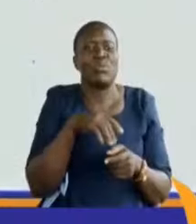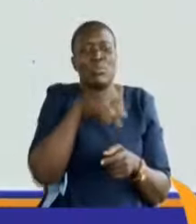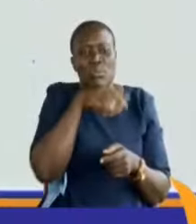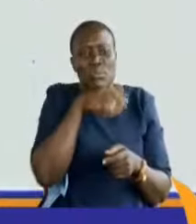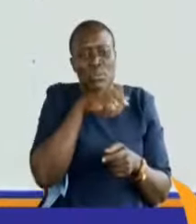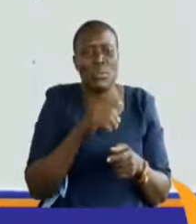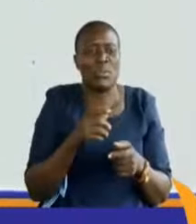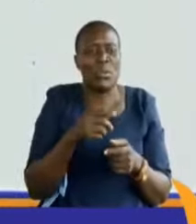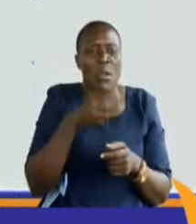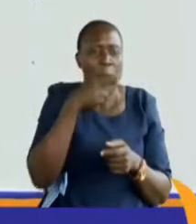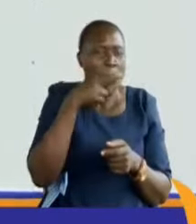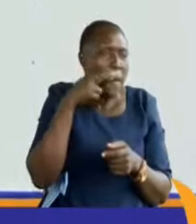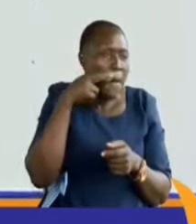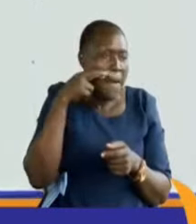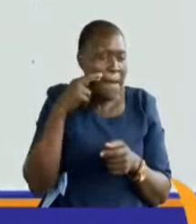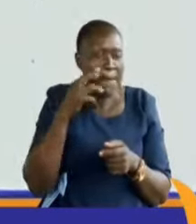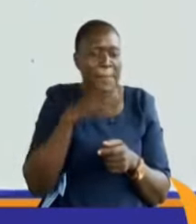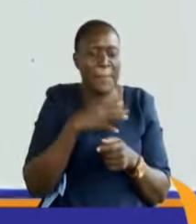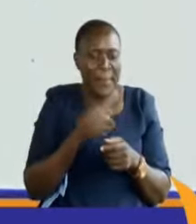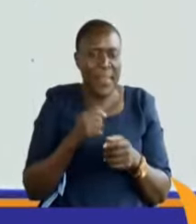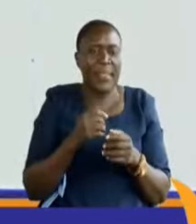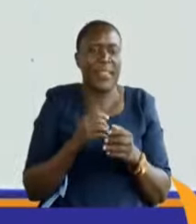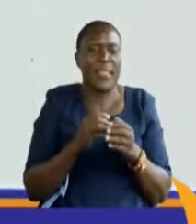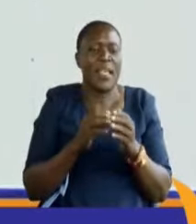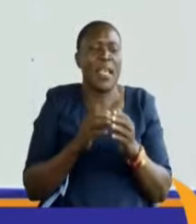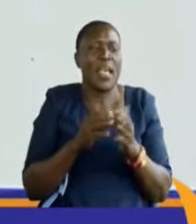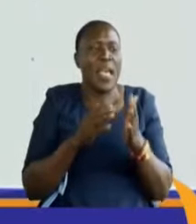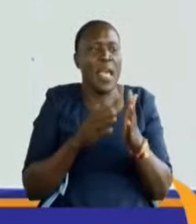Musyoka, and the leadership of the Azimio Coalition.